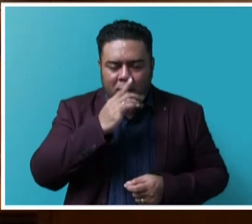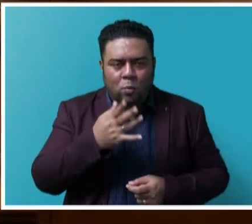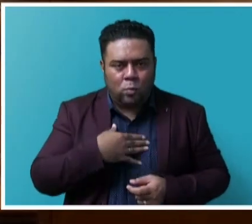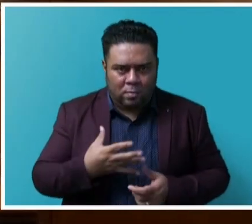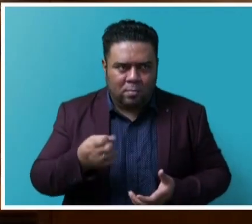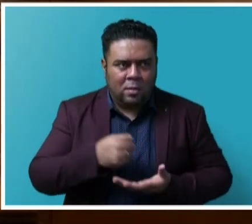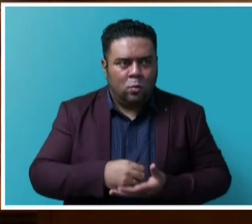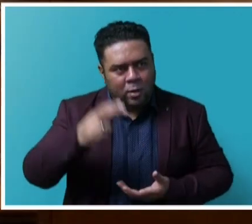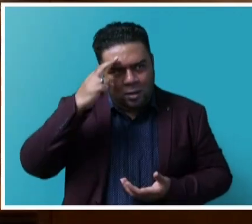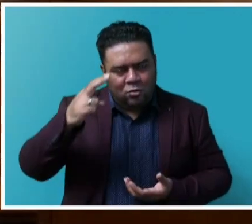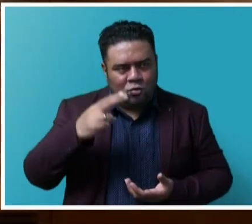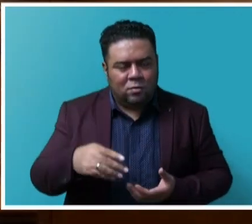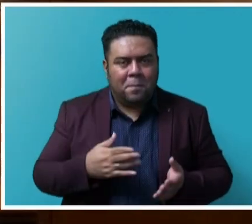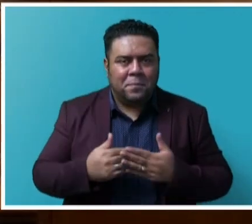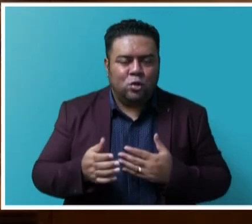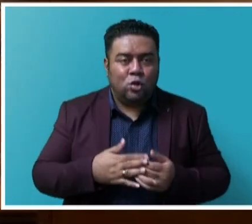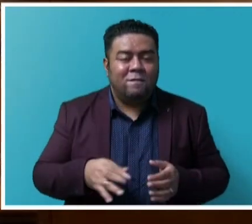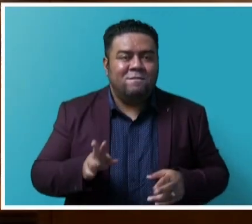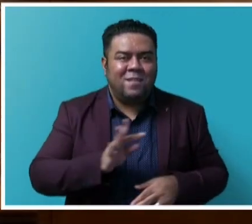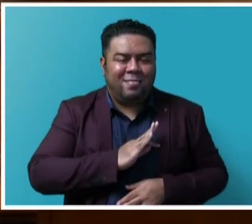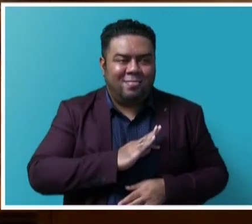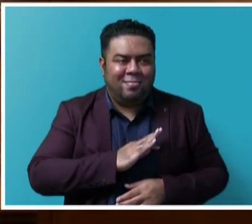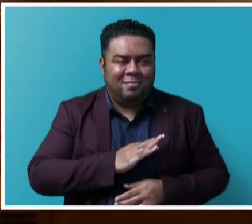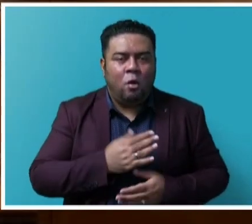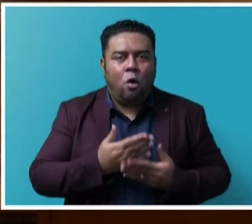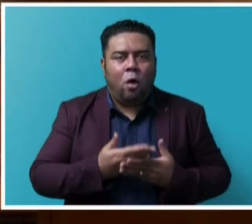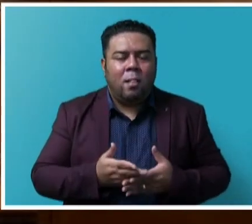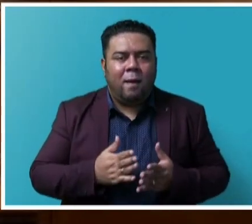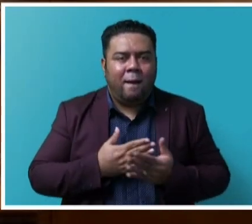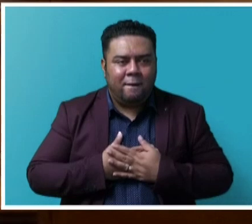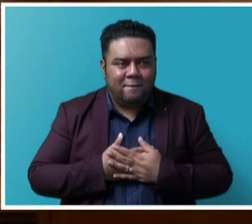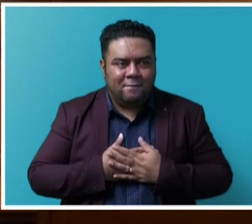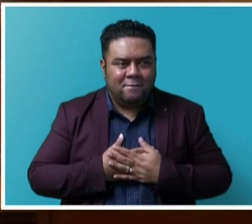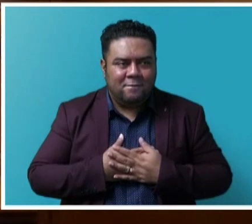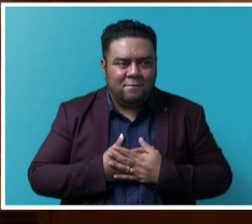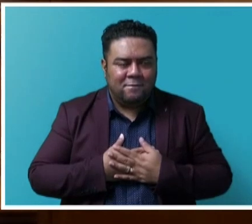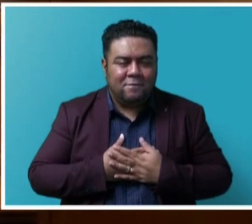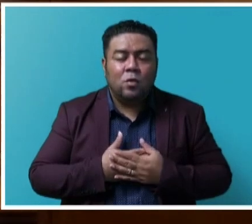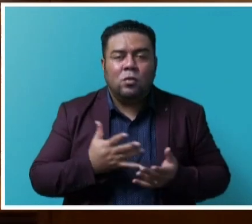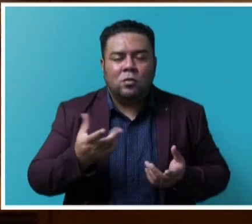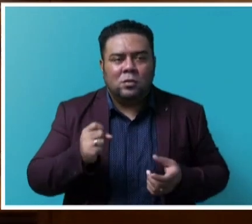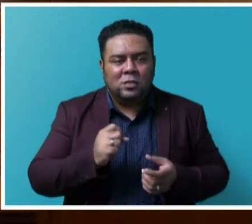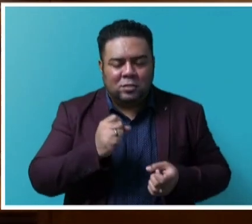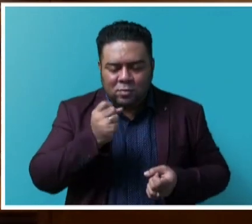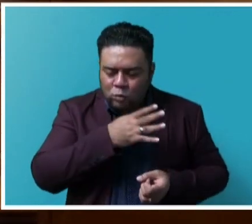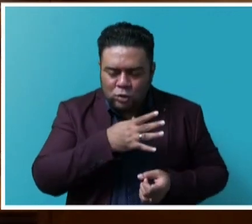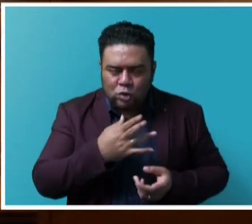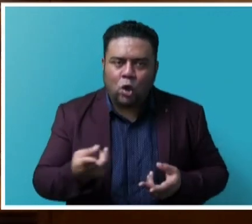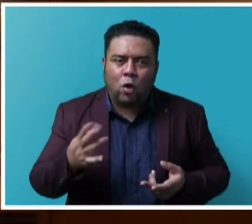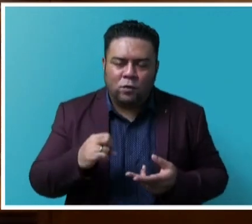a nation built on faith, on love, and the indomitable spirit of